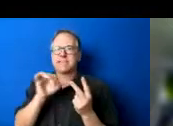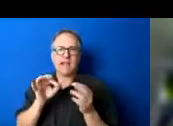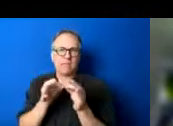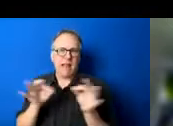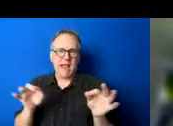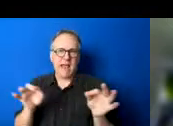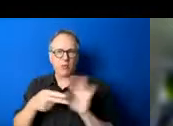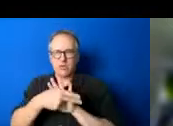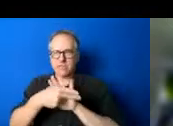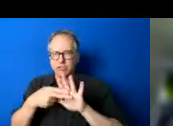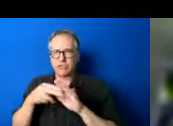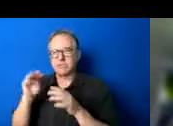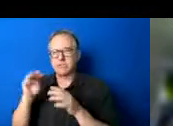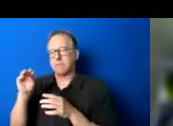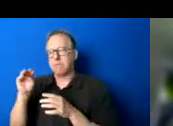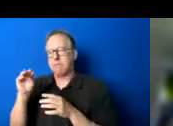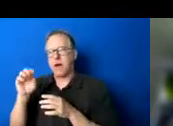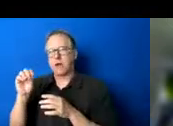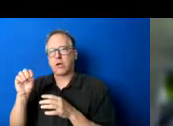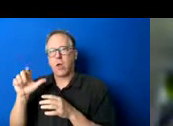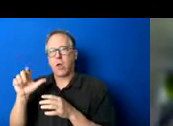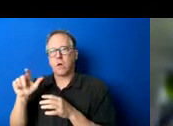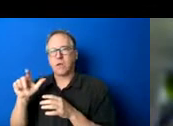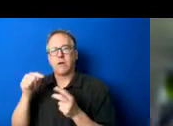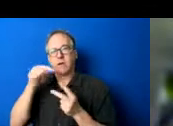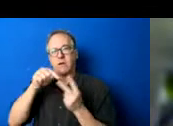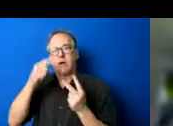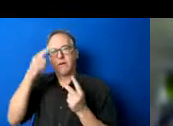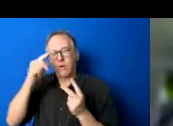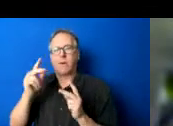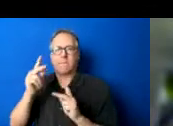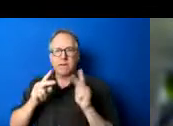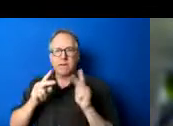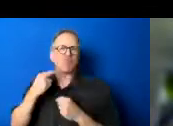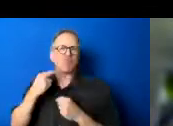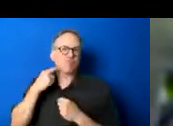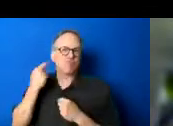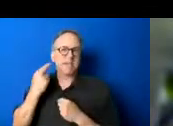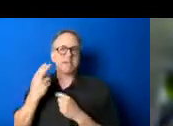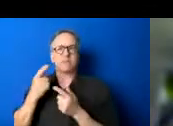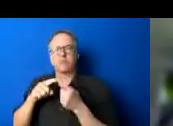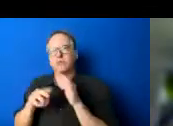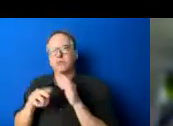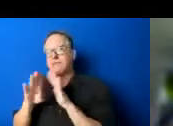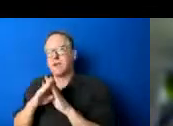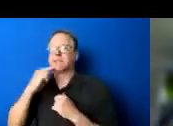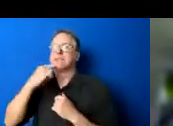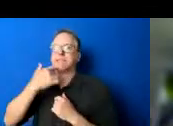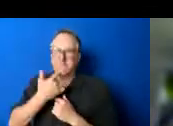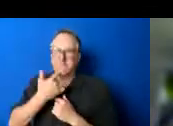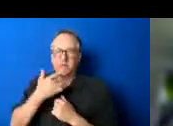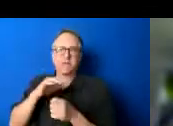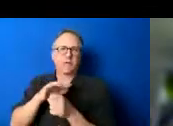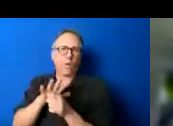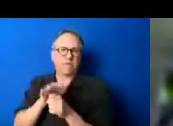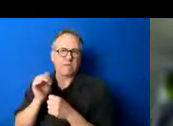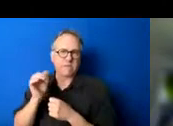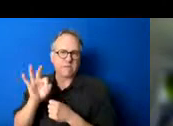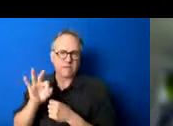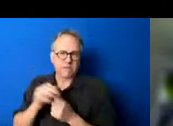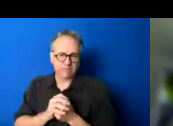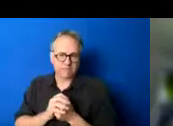the monoclonal antibodies. So they are for anyone who is at risk of developing severe COVID-19, and